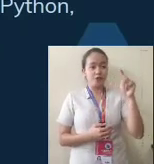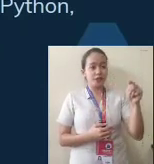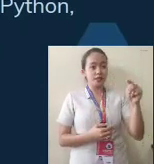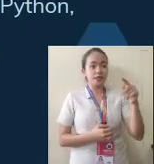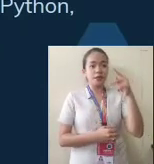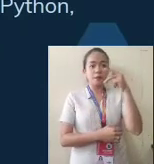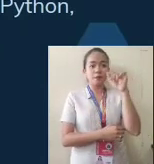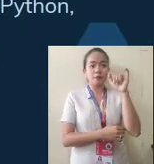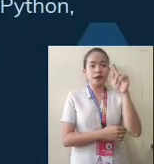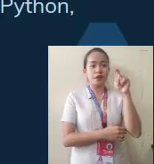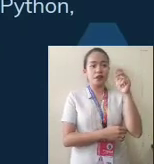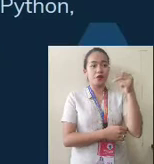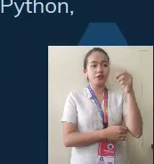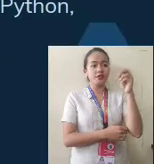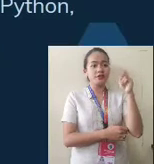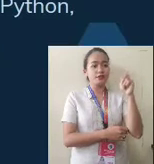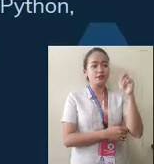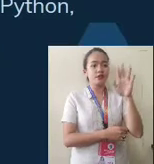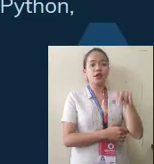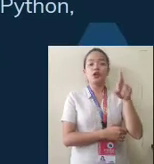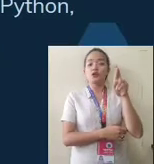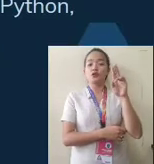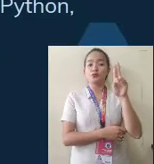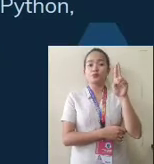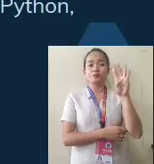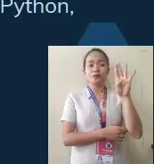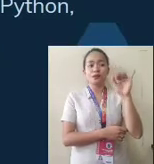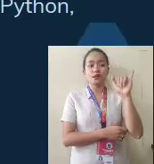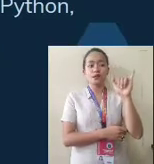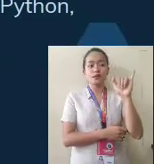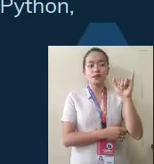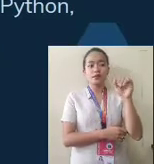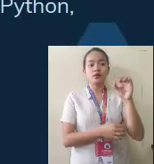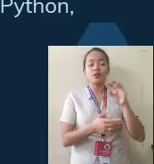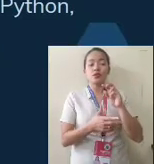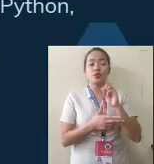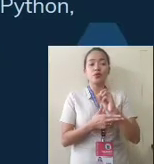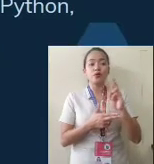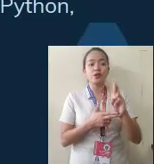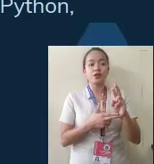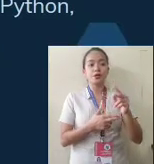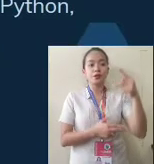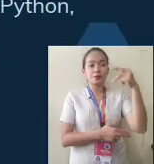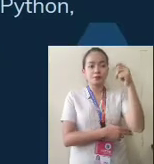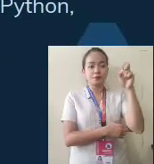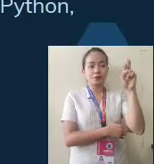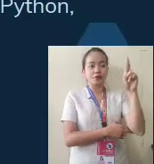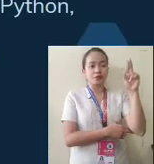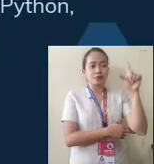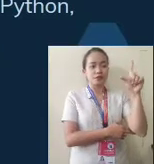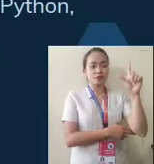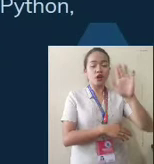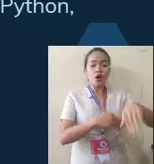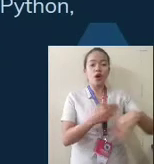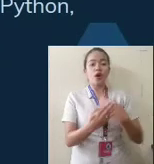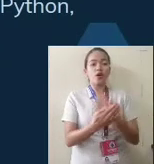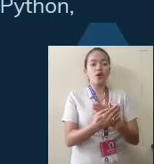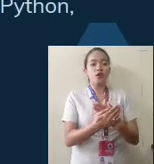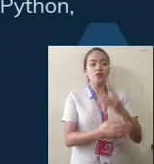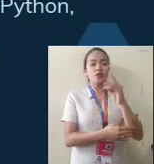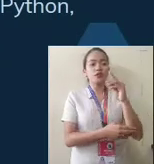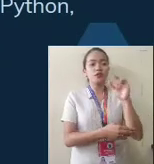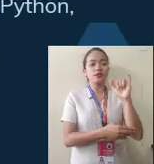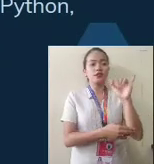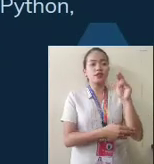stories, and opinions over the web. Feedback mechanism was through private email,